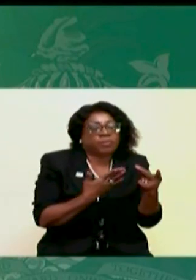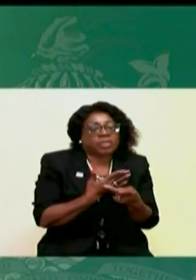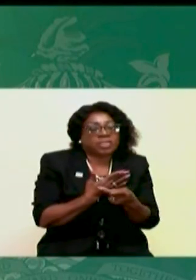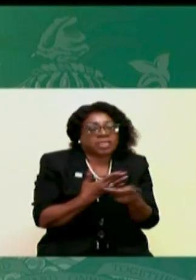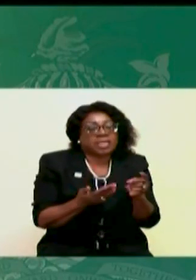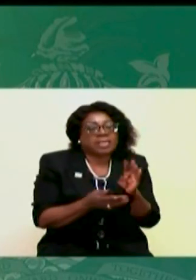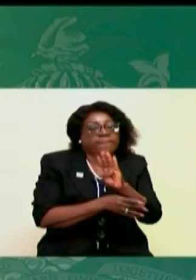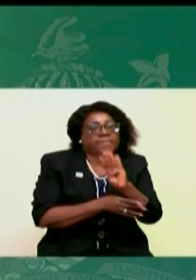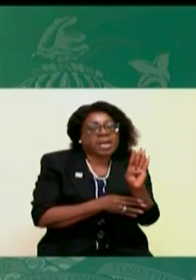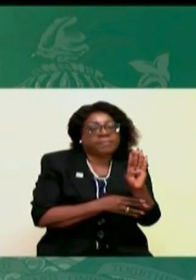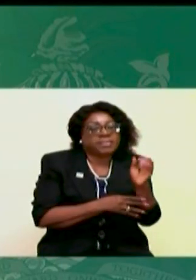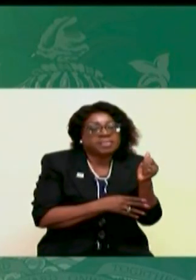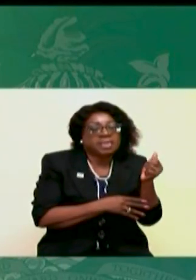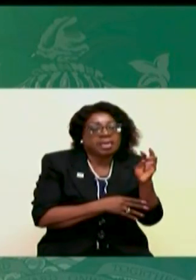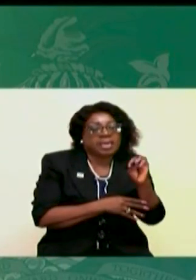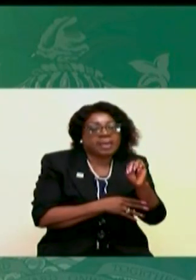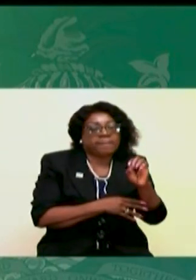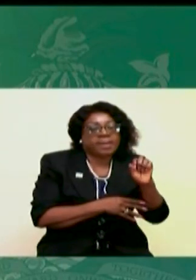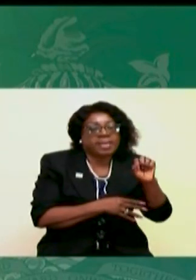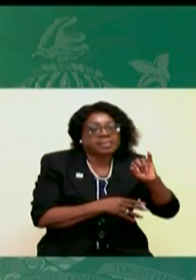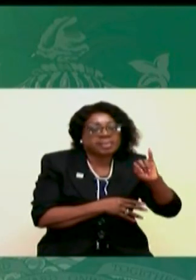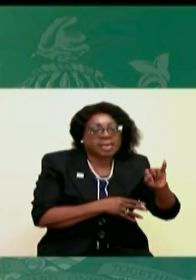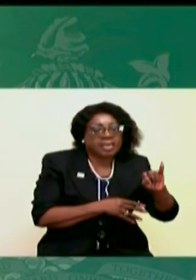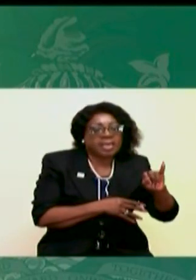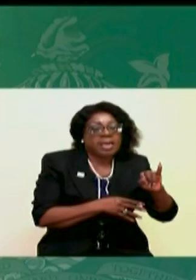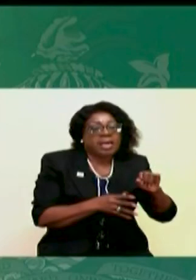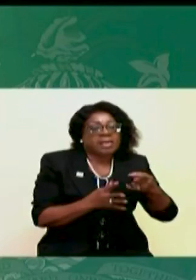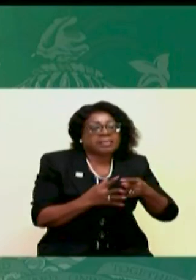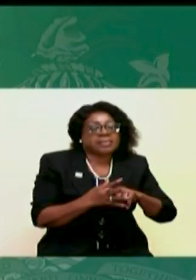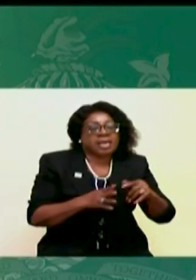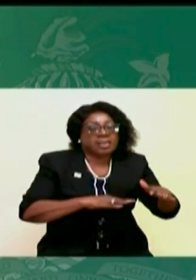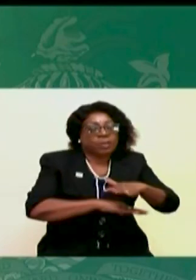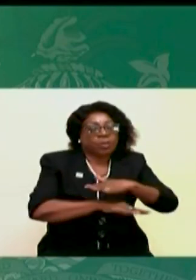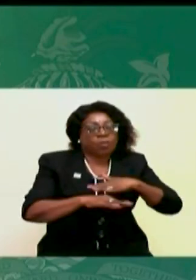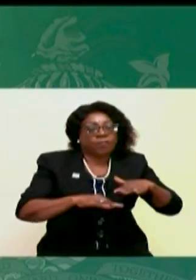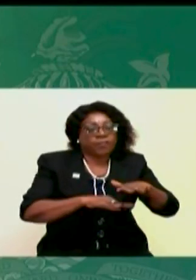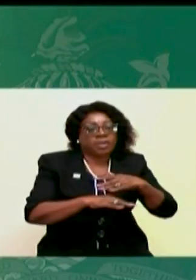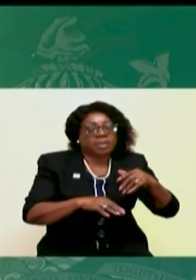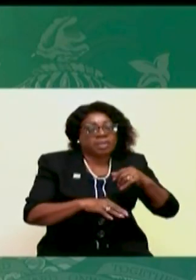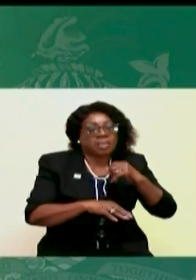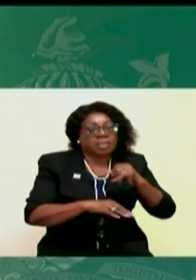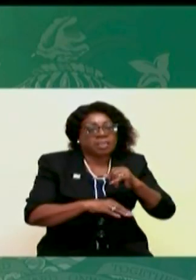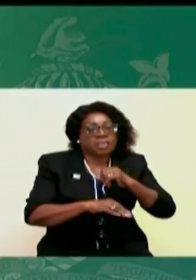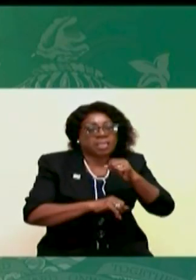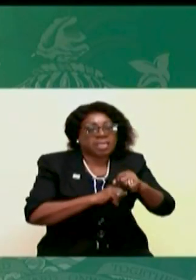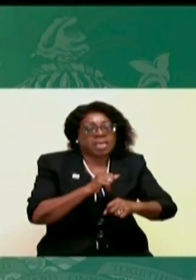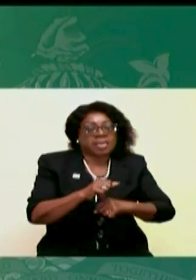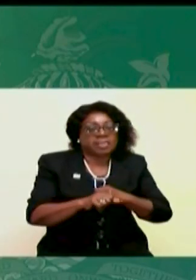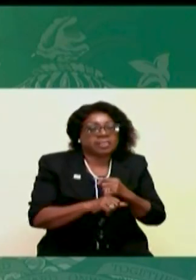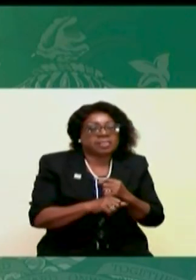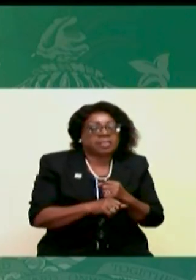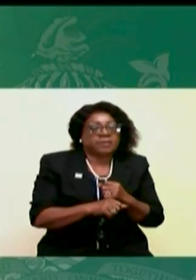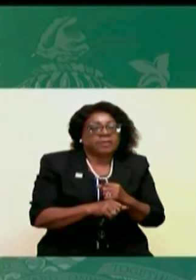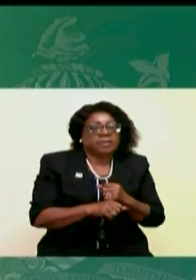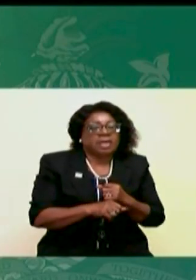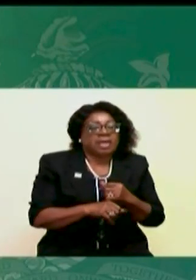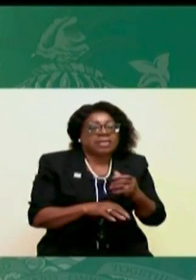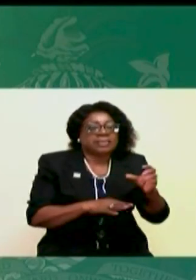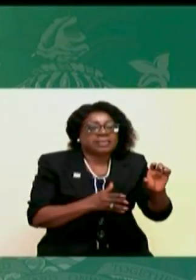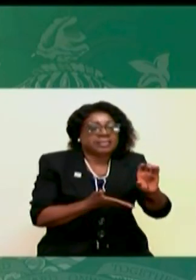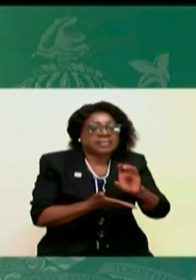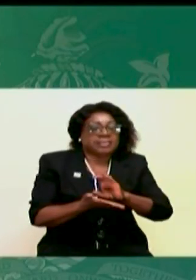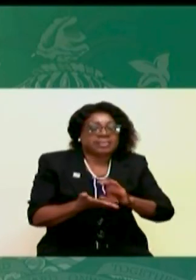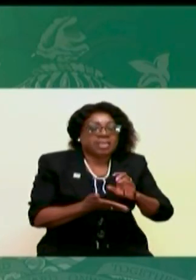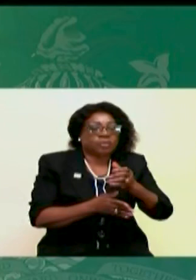the years. In our schools, we see that the construction of a pavilion at Central Andrus High and the